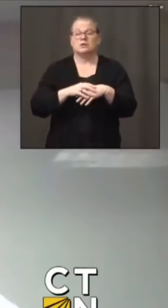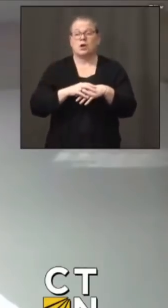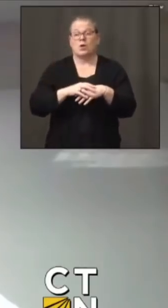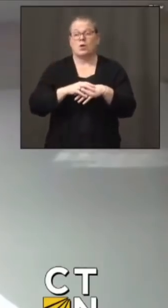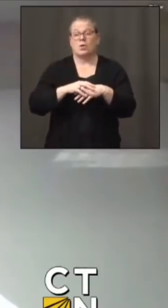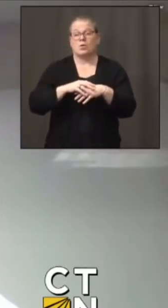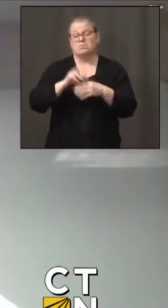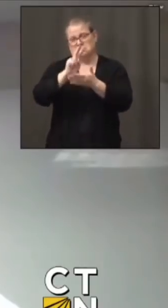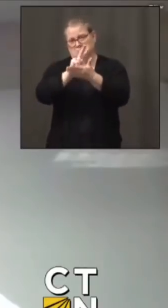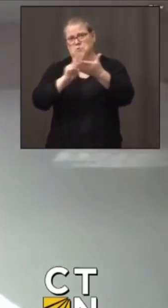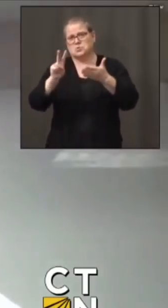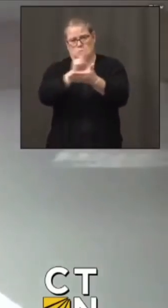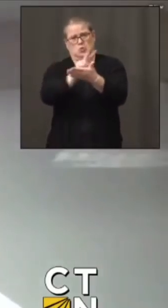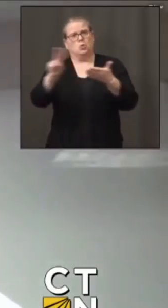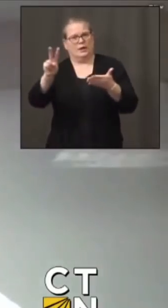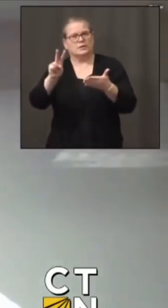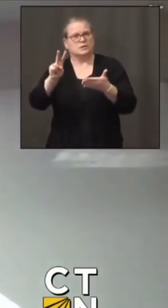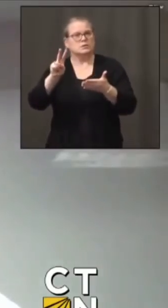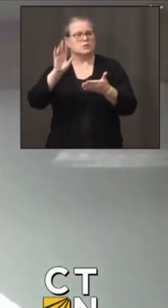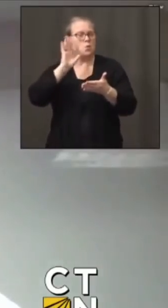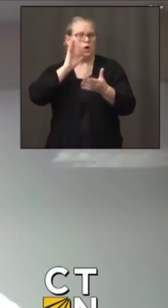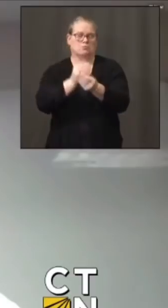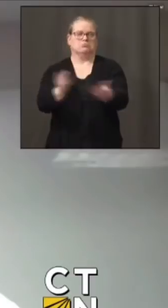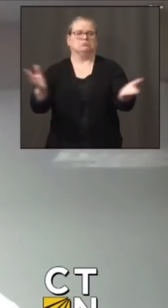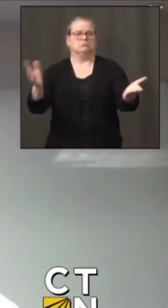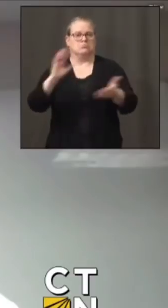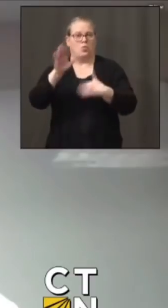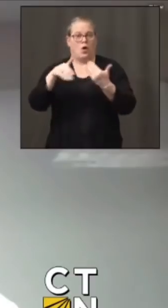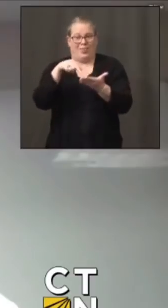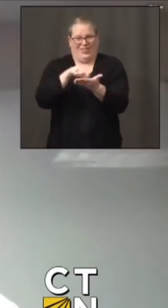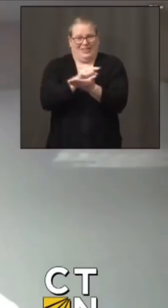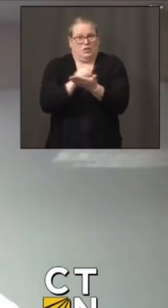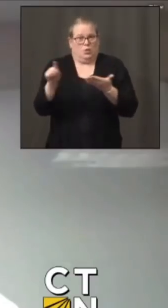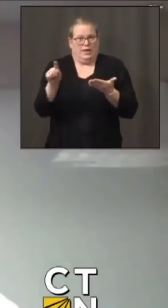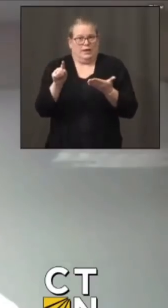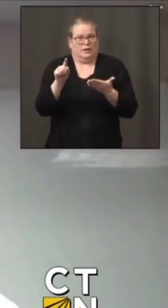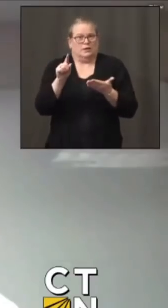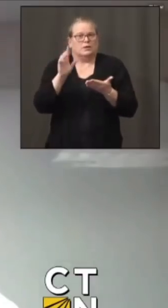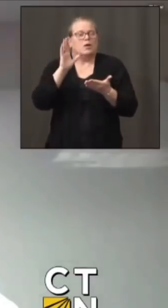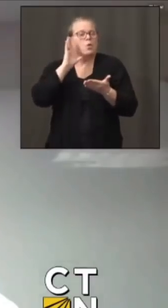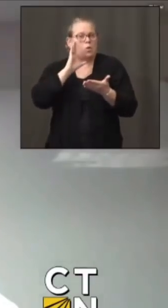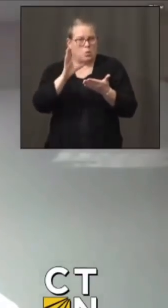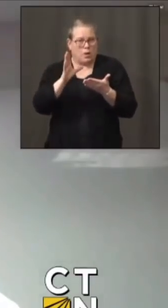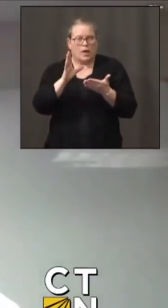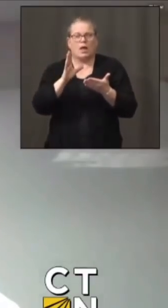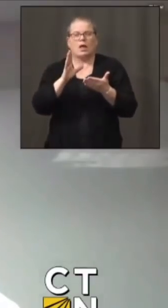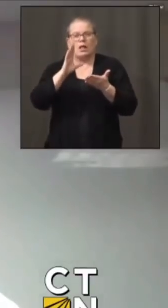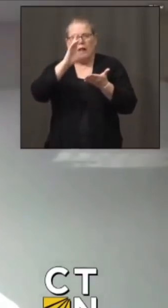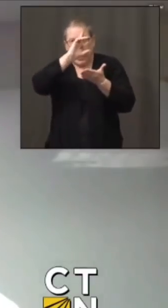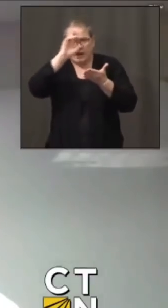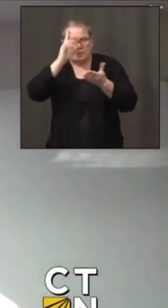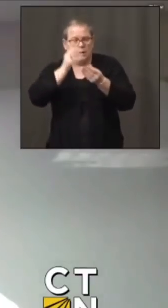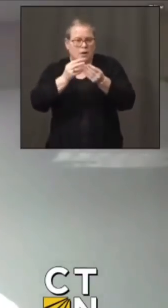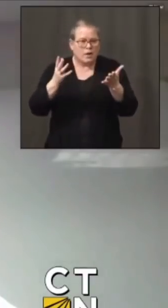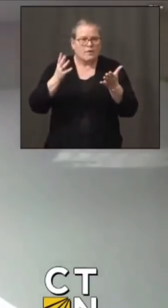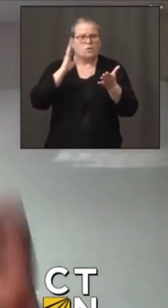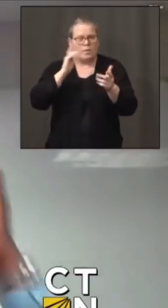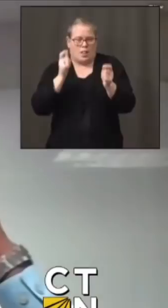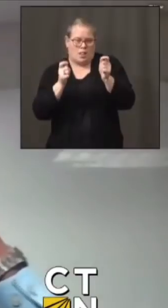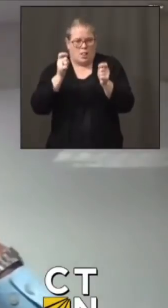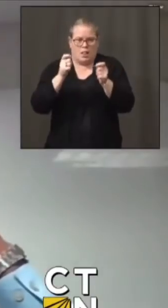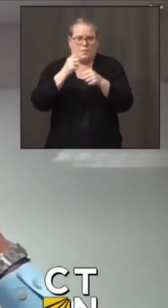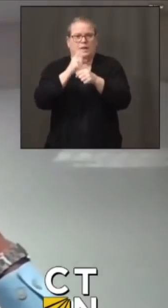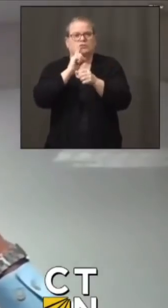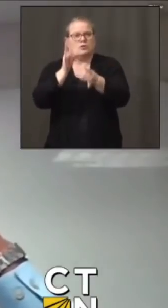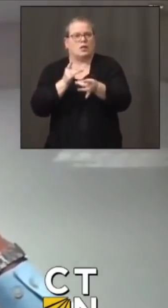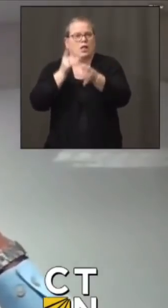that will happen. Within this week, we will refine the logistics. But at this point in time, I think we're ready